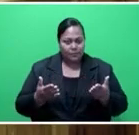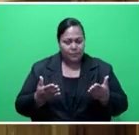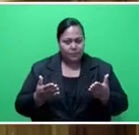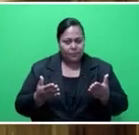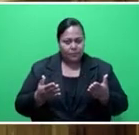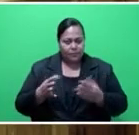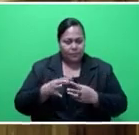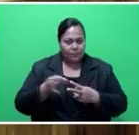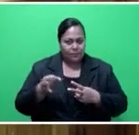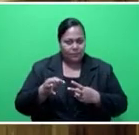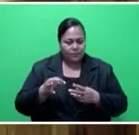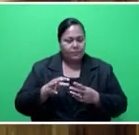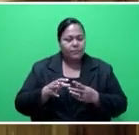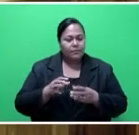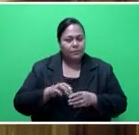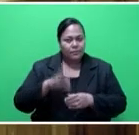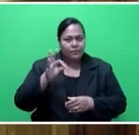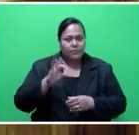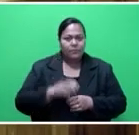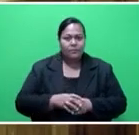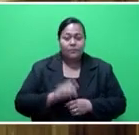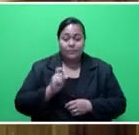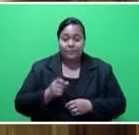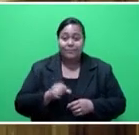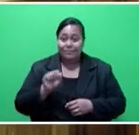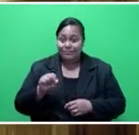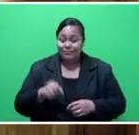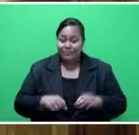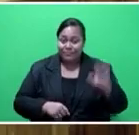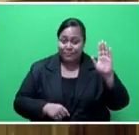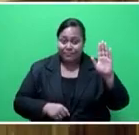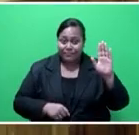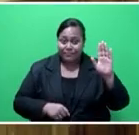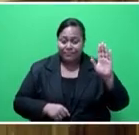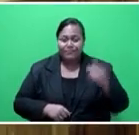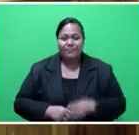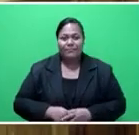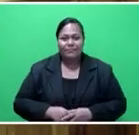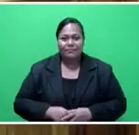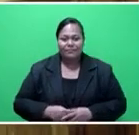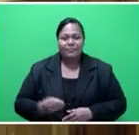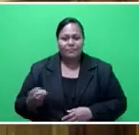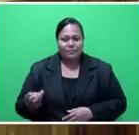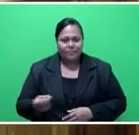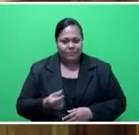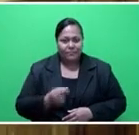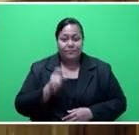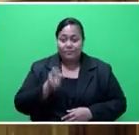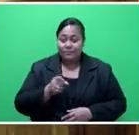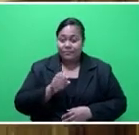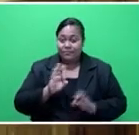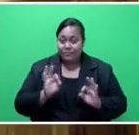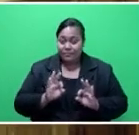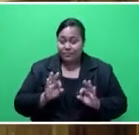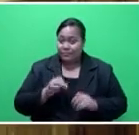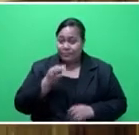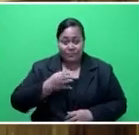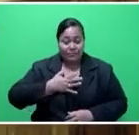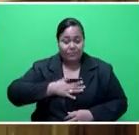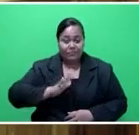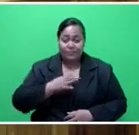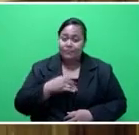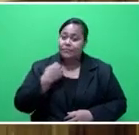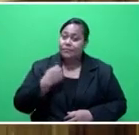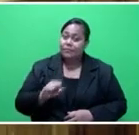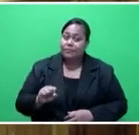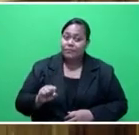favour say aye. Aye. Those against say nay. Nay. Honourable members, the